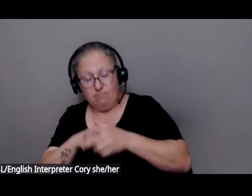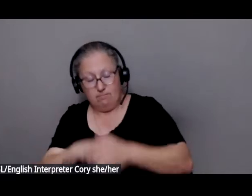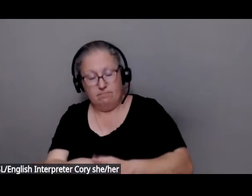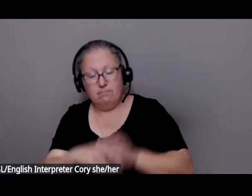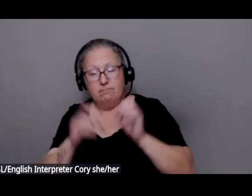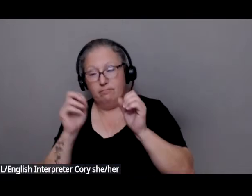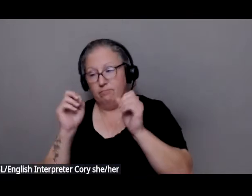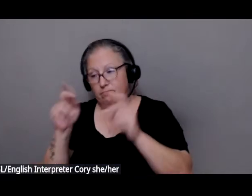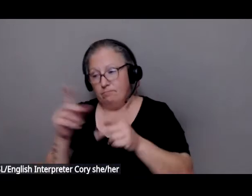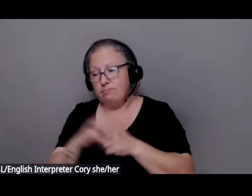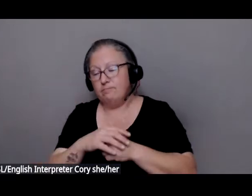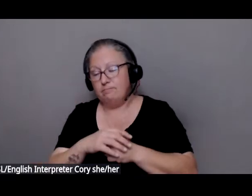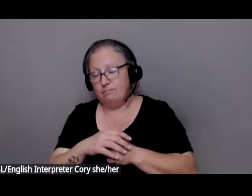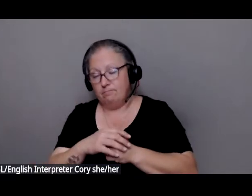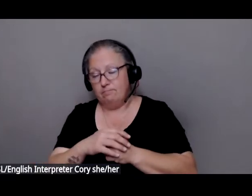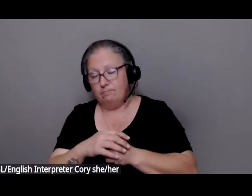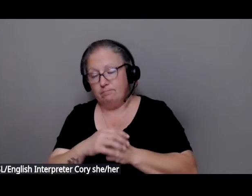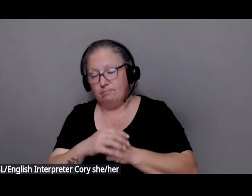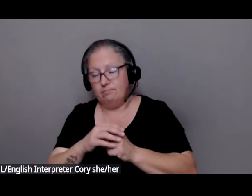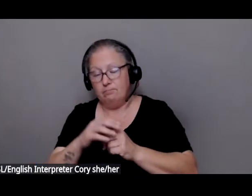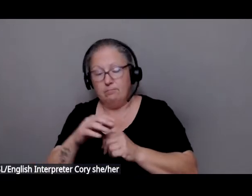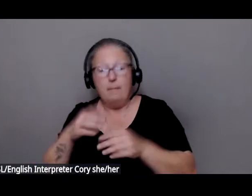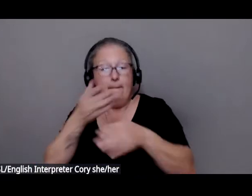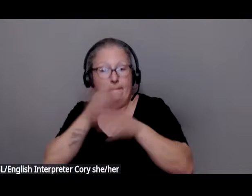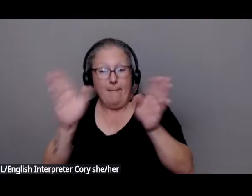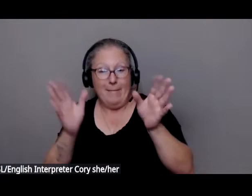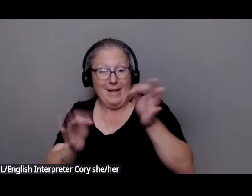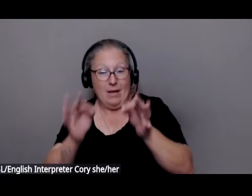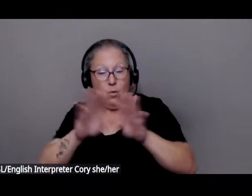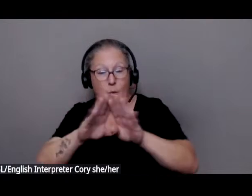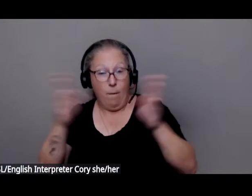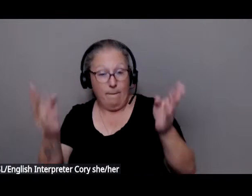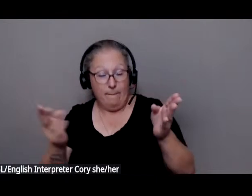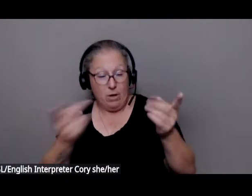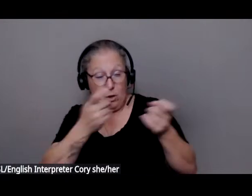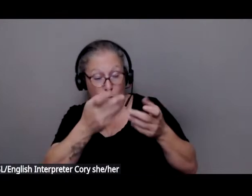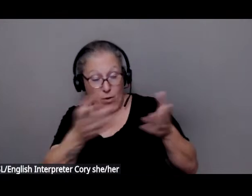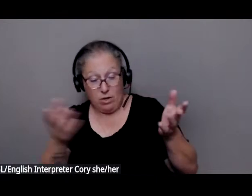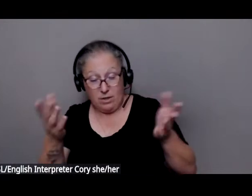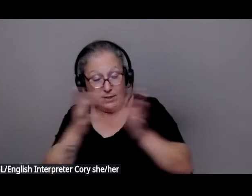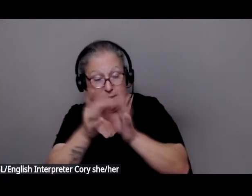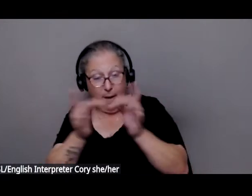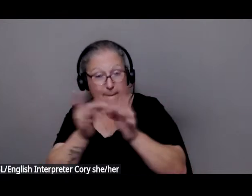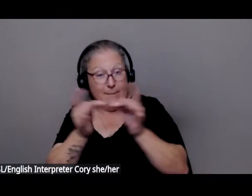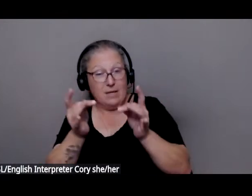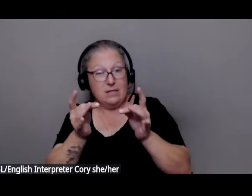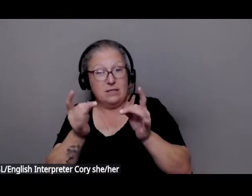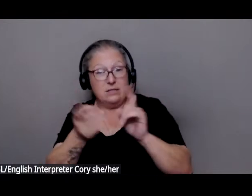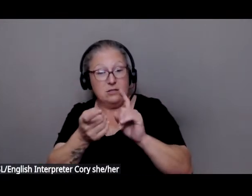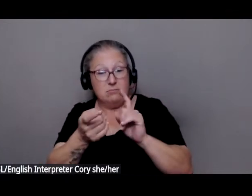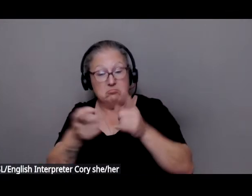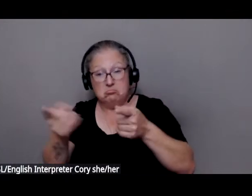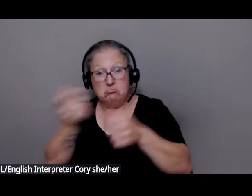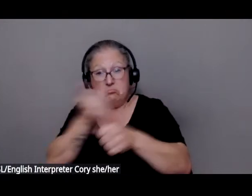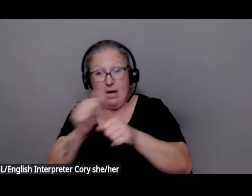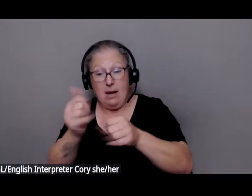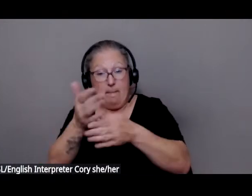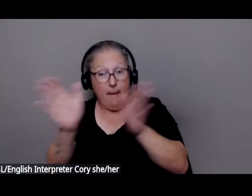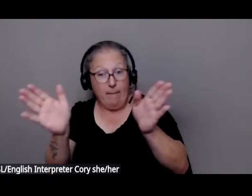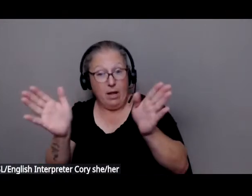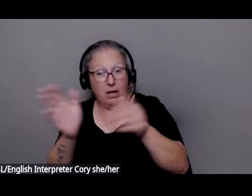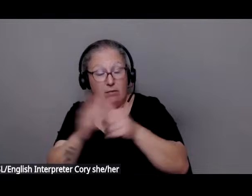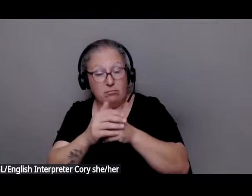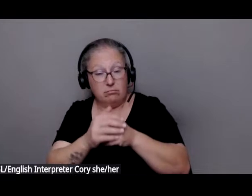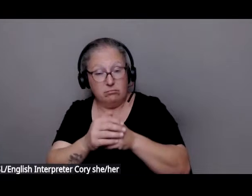Okay, I'll open the public hearing. Are there any questions or comments from anyone in the public?